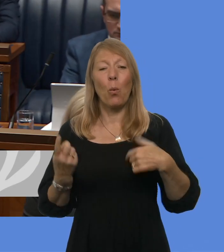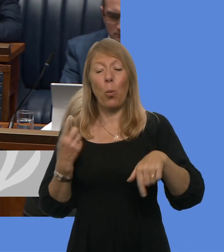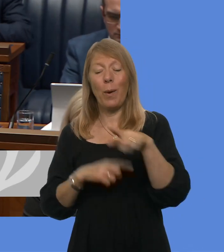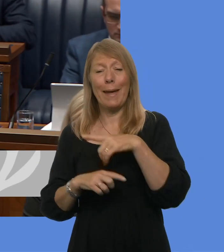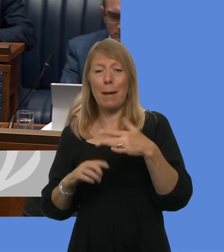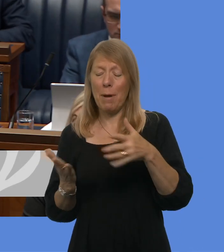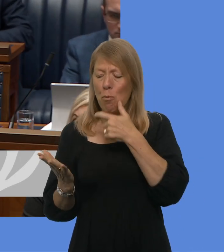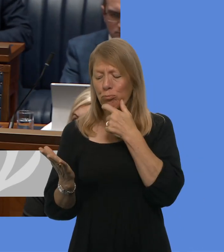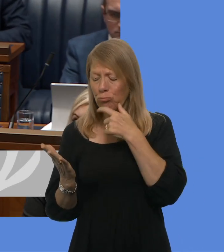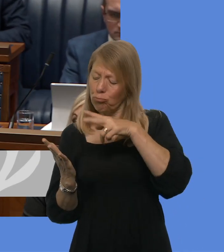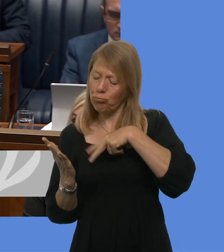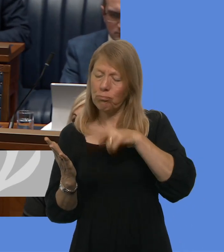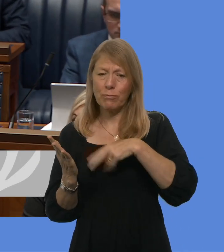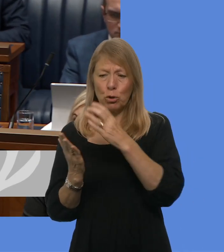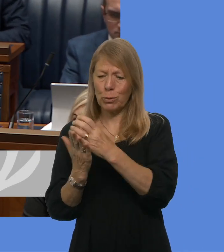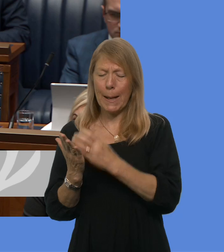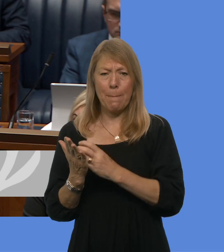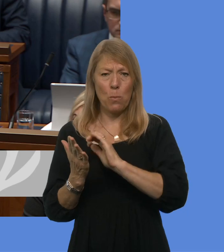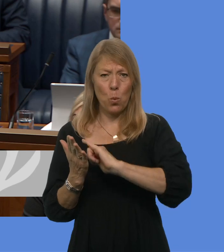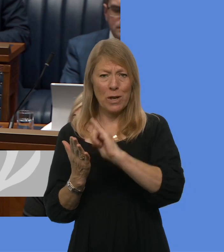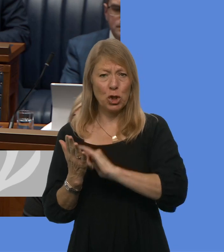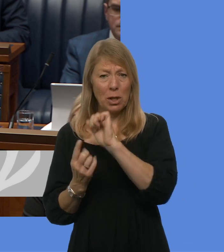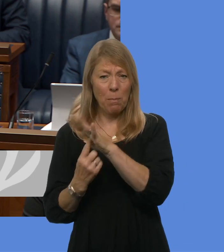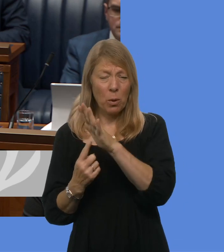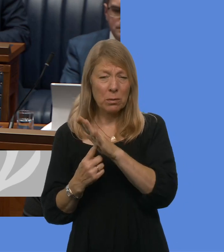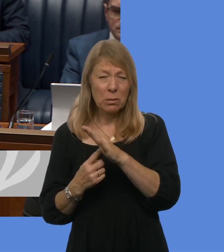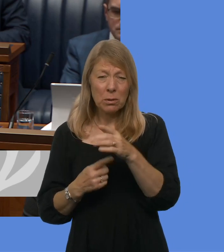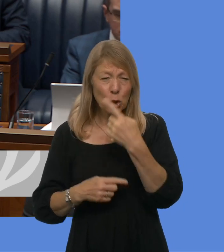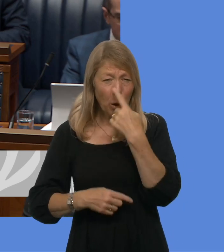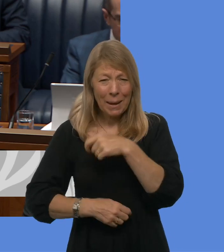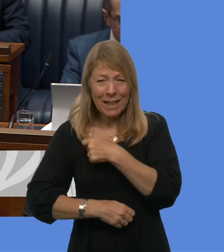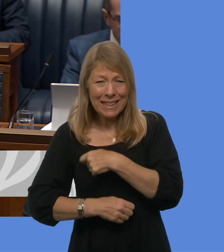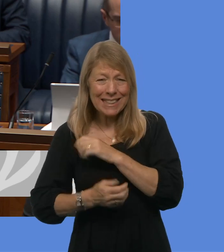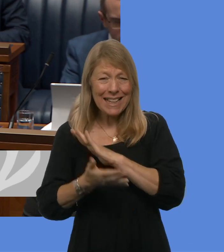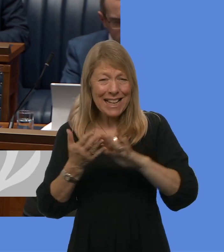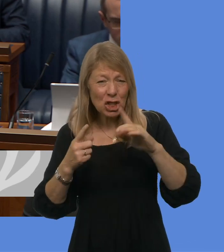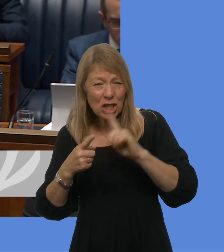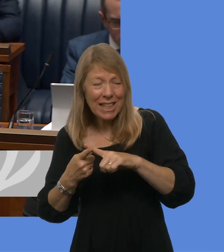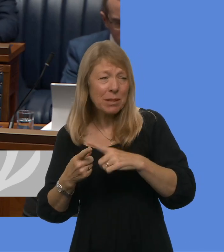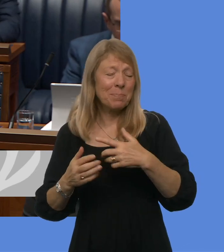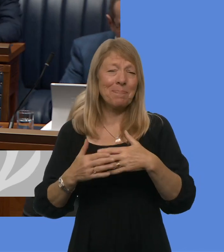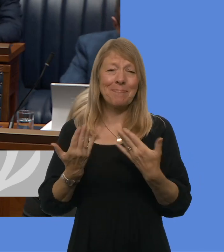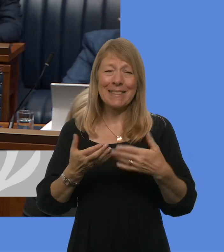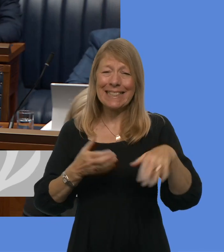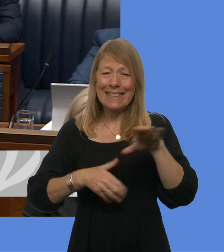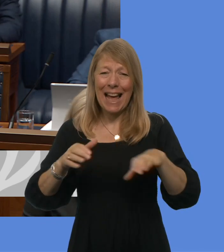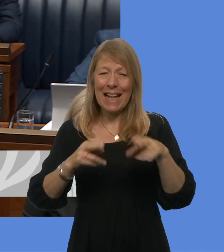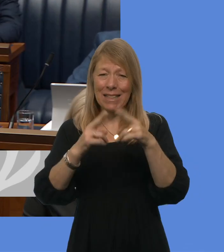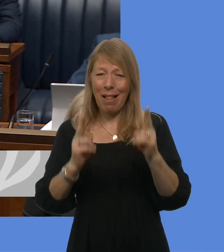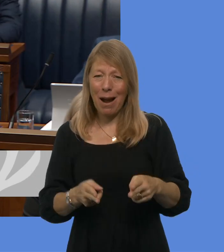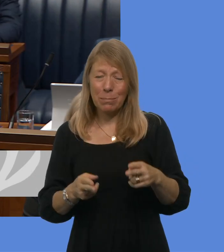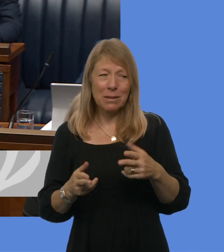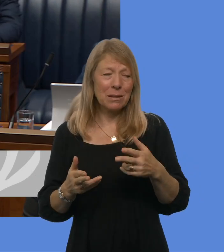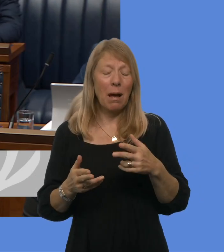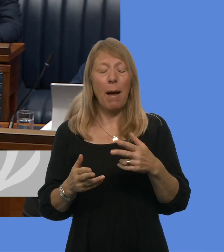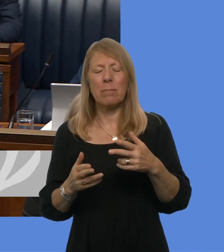a case could have been made for home economics, for example, or science labs, why was it the